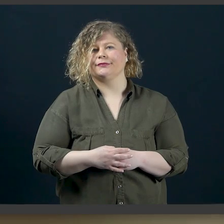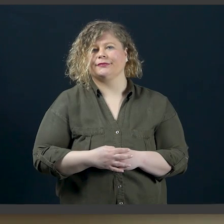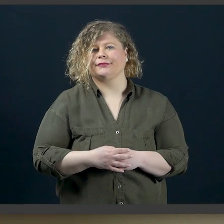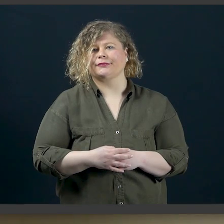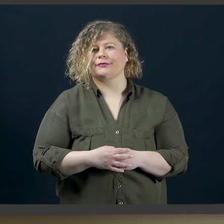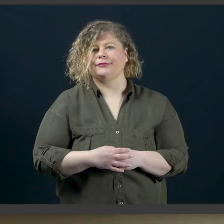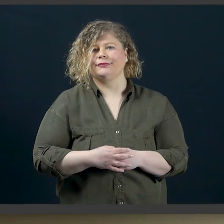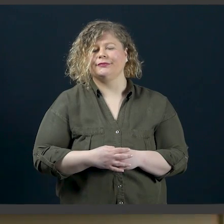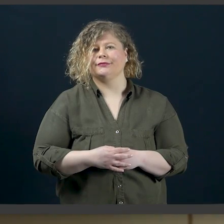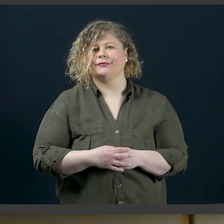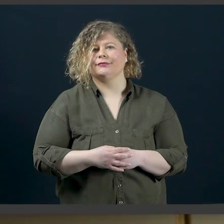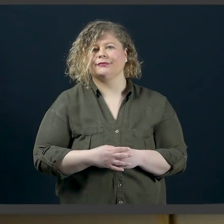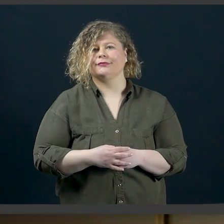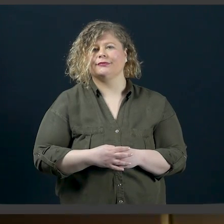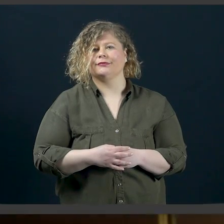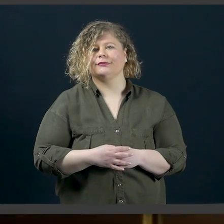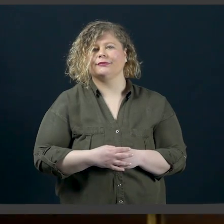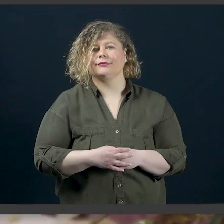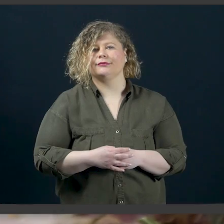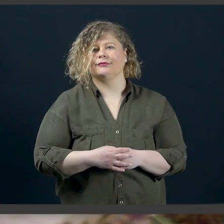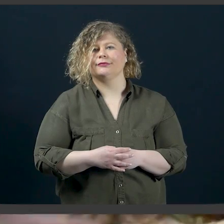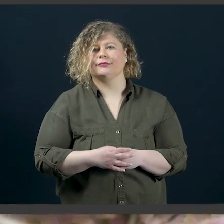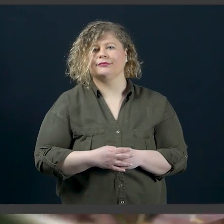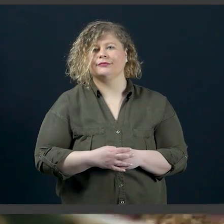Add 2 tablespoons of olive oil,